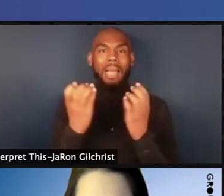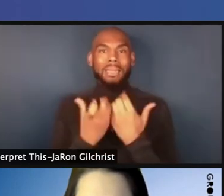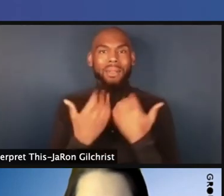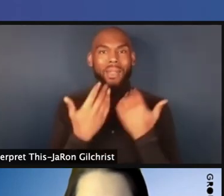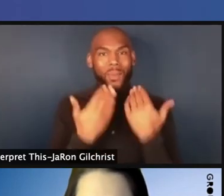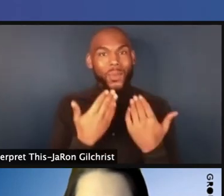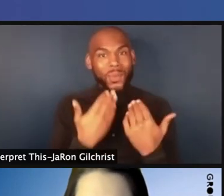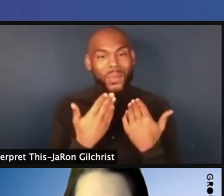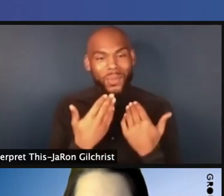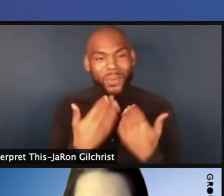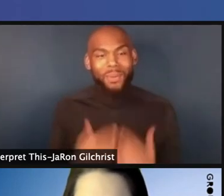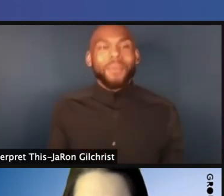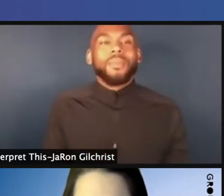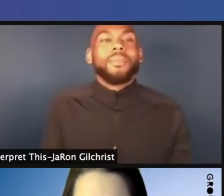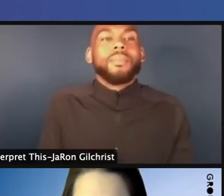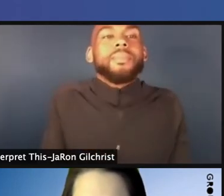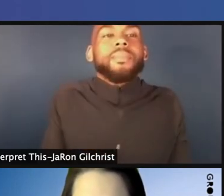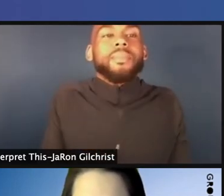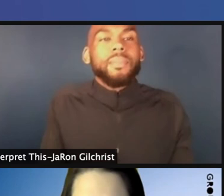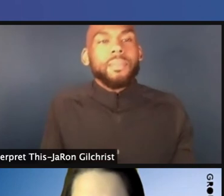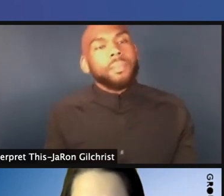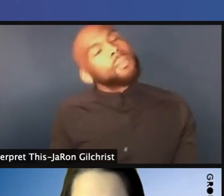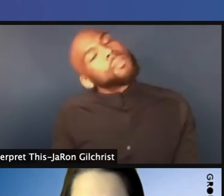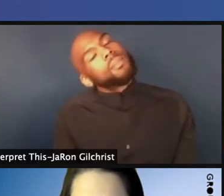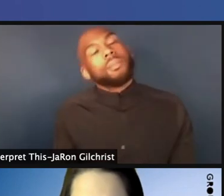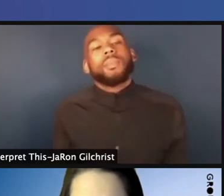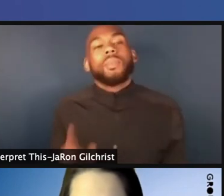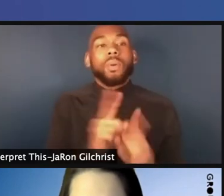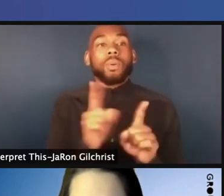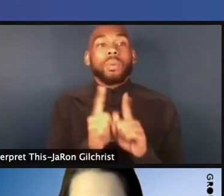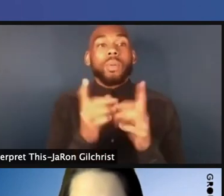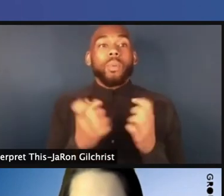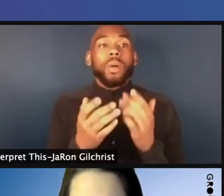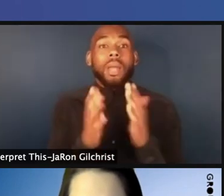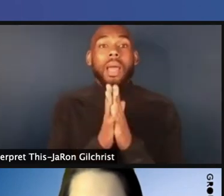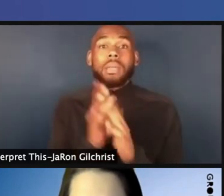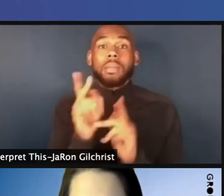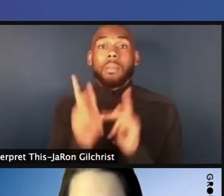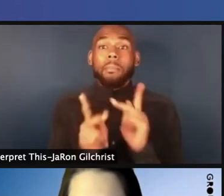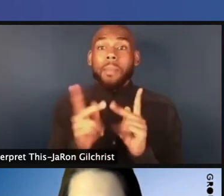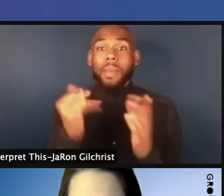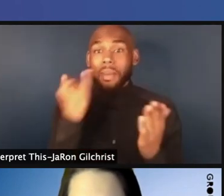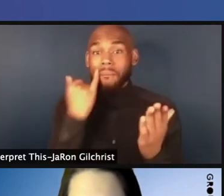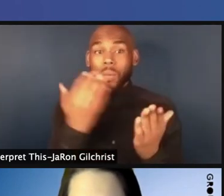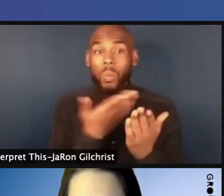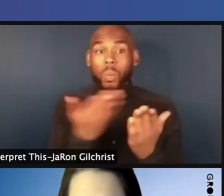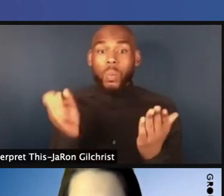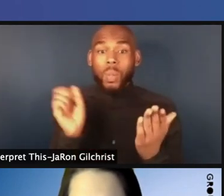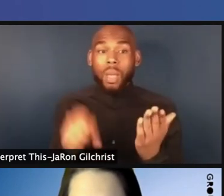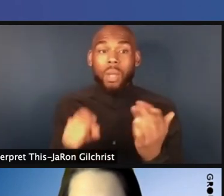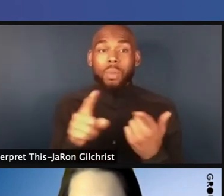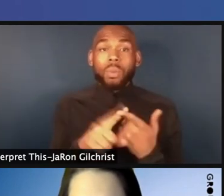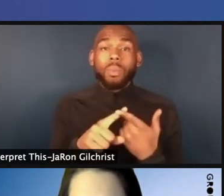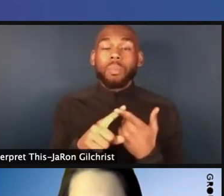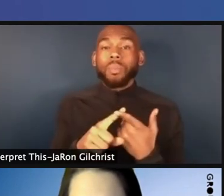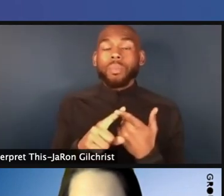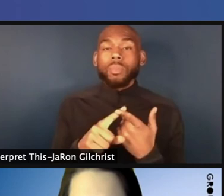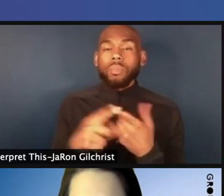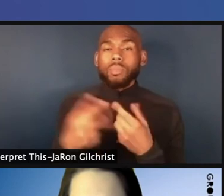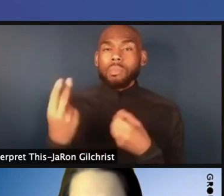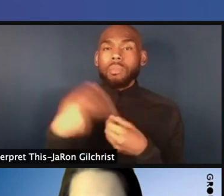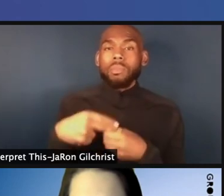Thank you. I wanna also ask folks, if you can, to just subscribe, because they